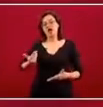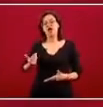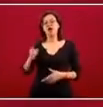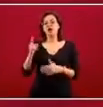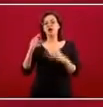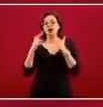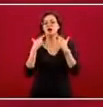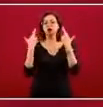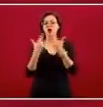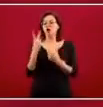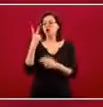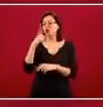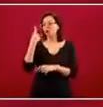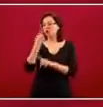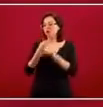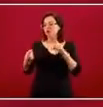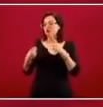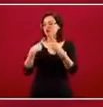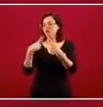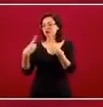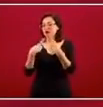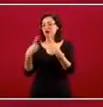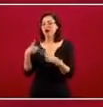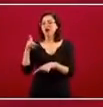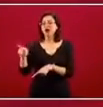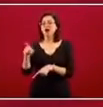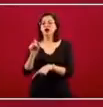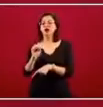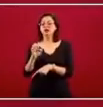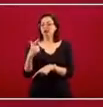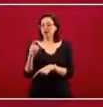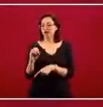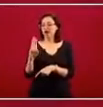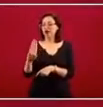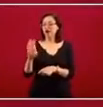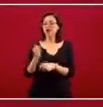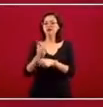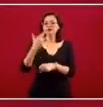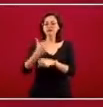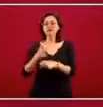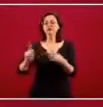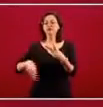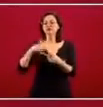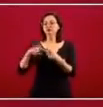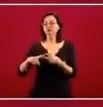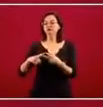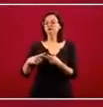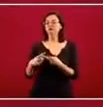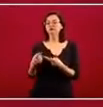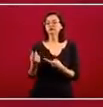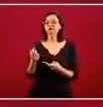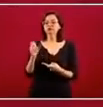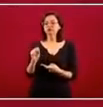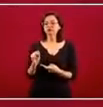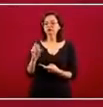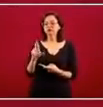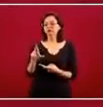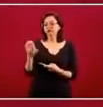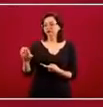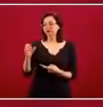Yes. A few minutes before coming here, I was in a 2-hour meeting um,